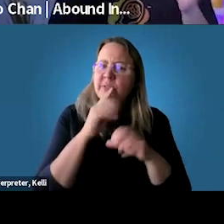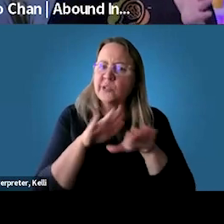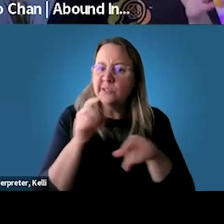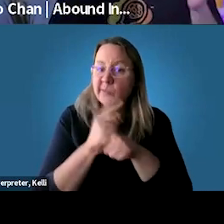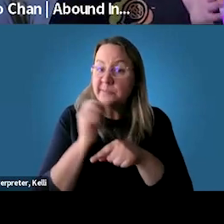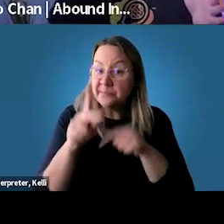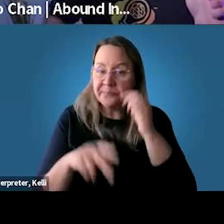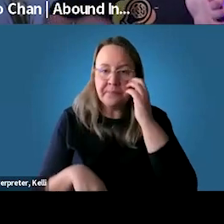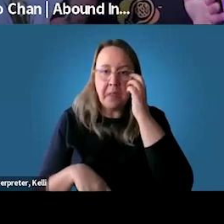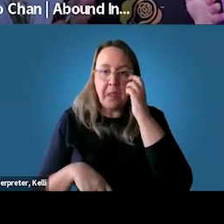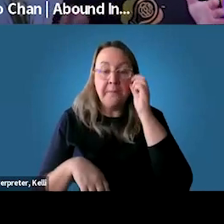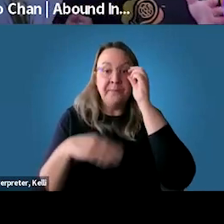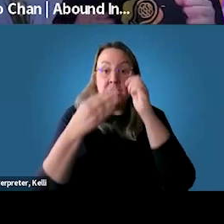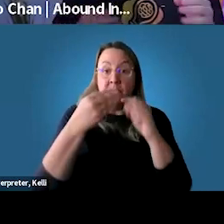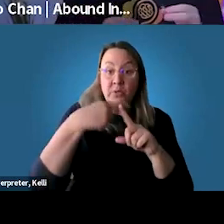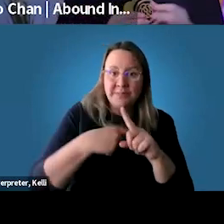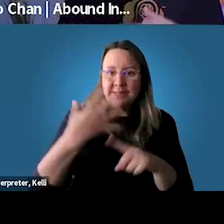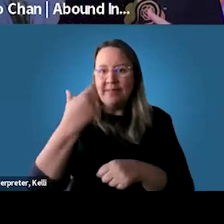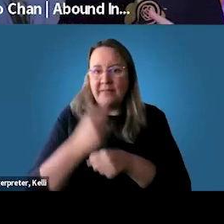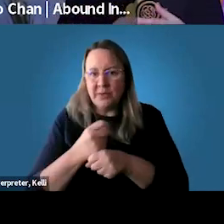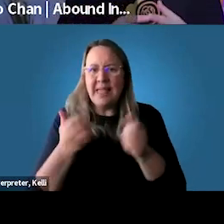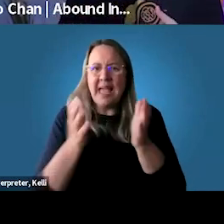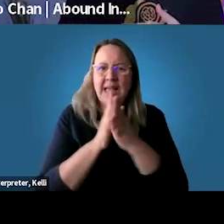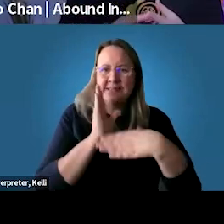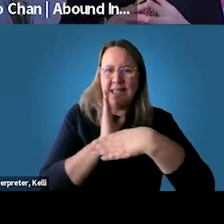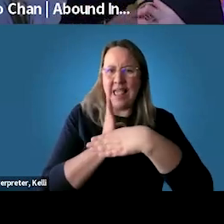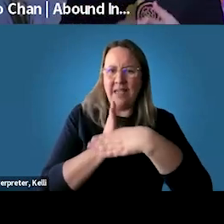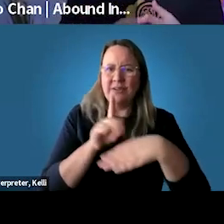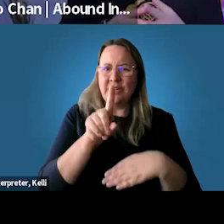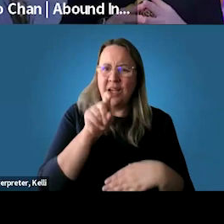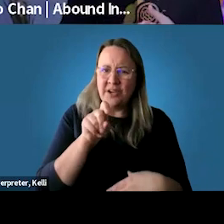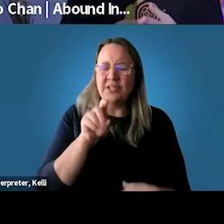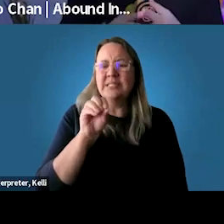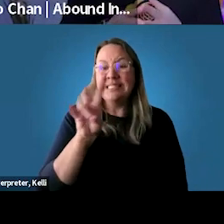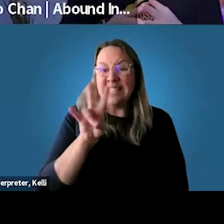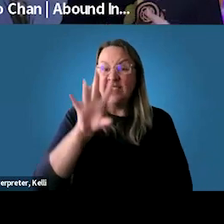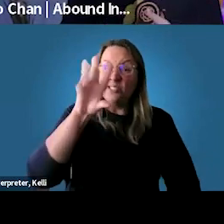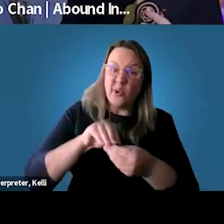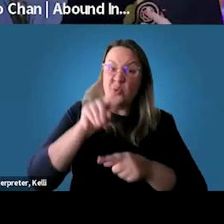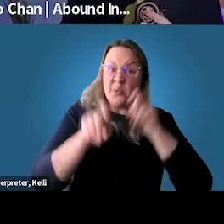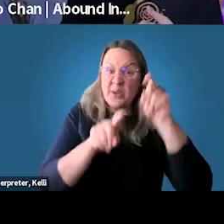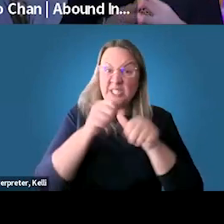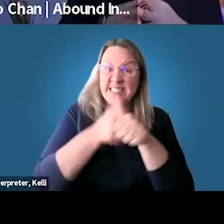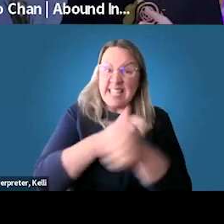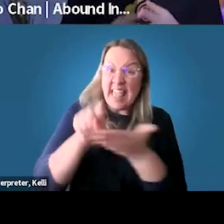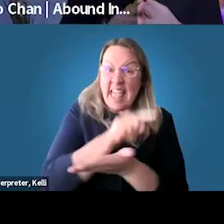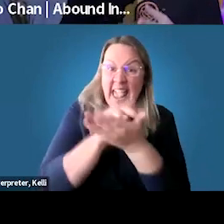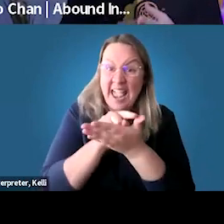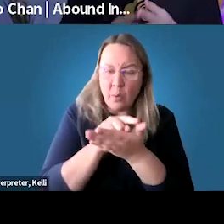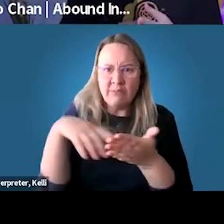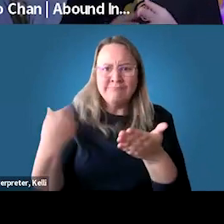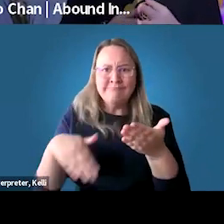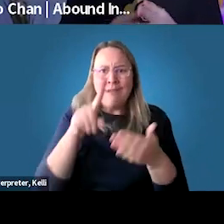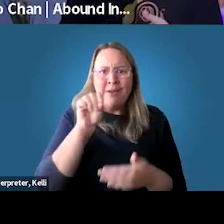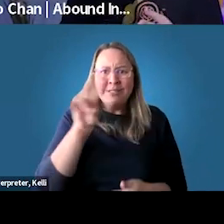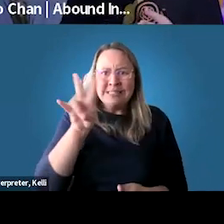So from the ages of 14 months to 5 years, they ask an average of 107 questions an hour.